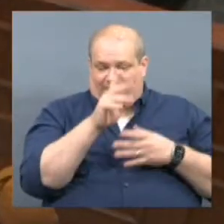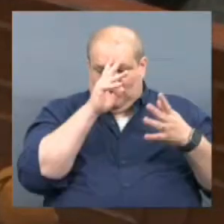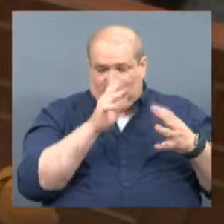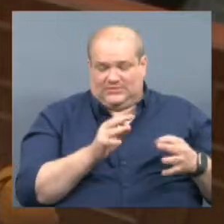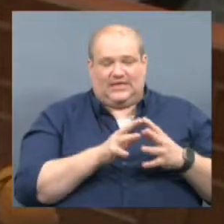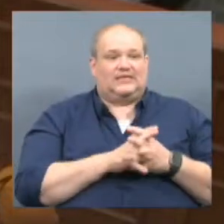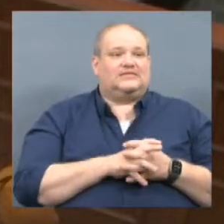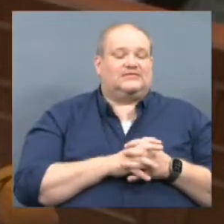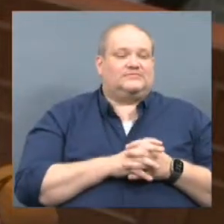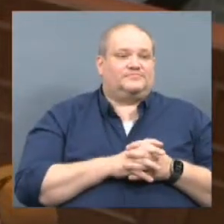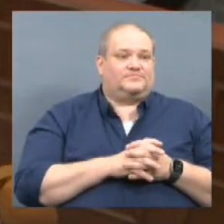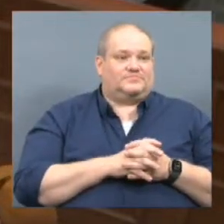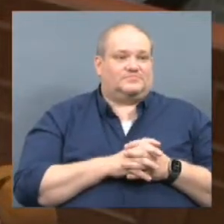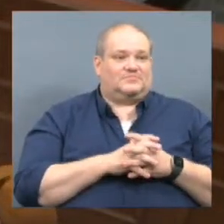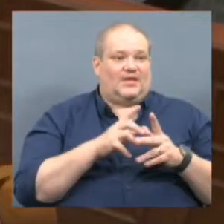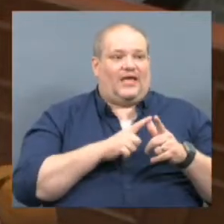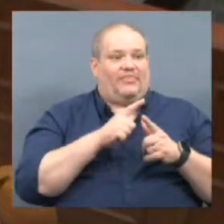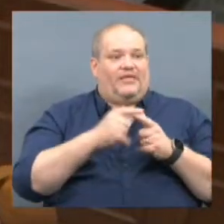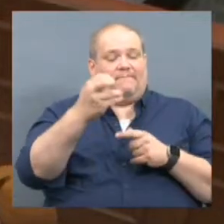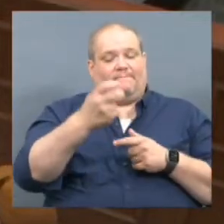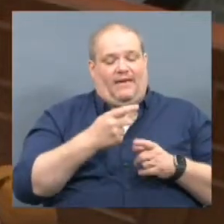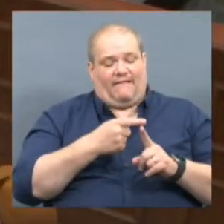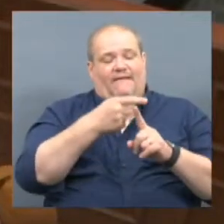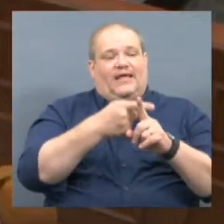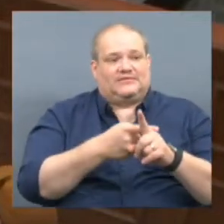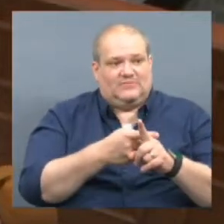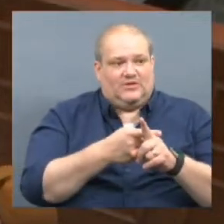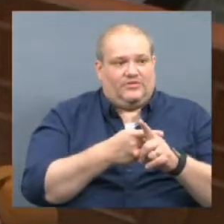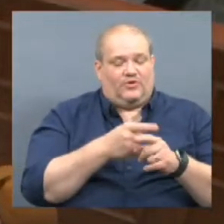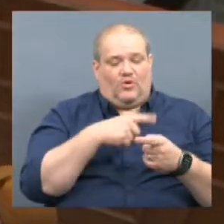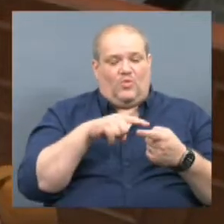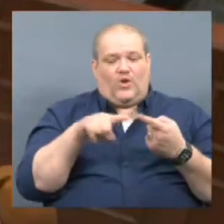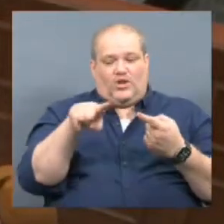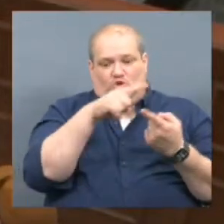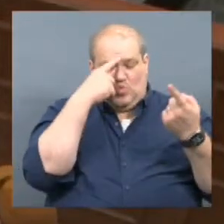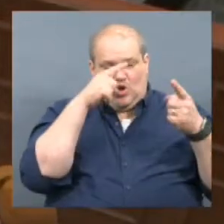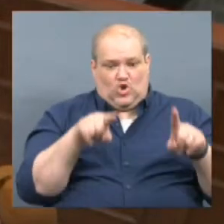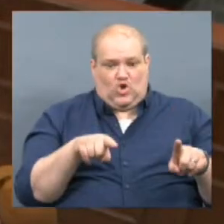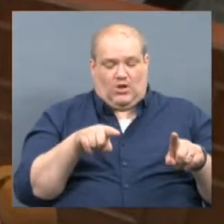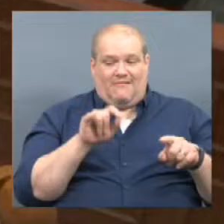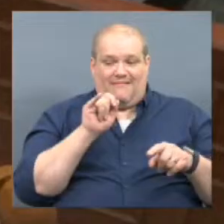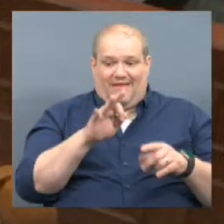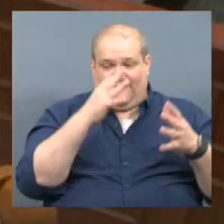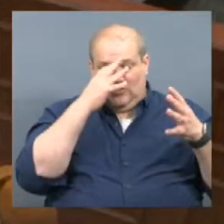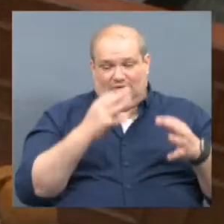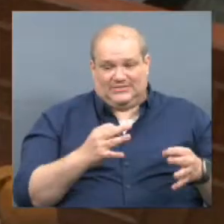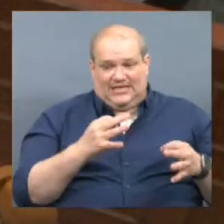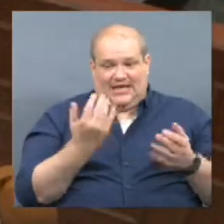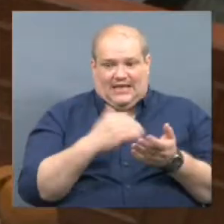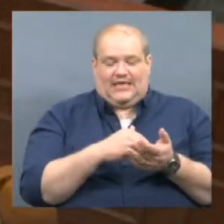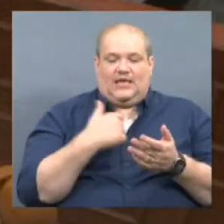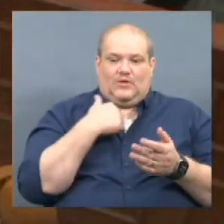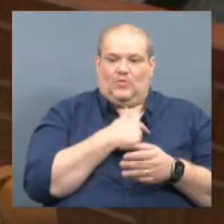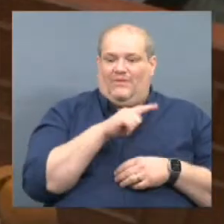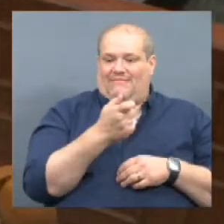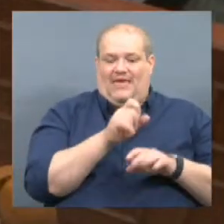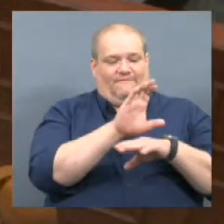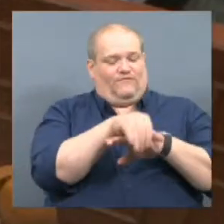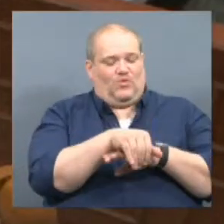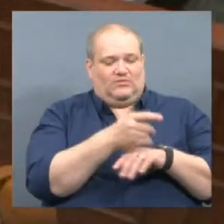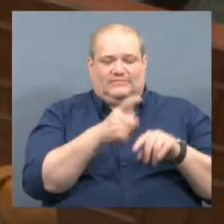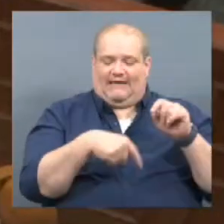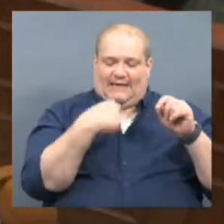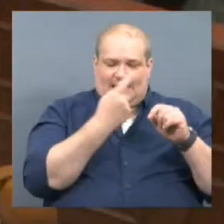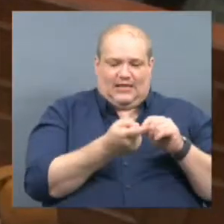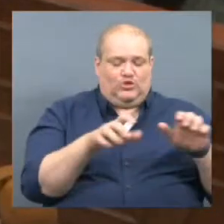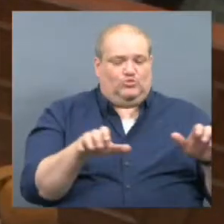choose, and come back next month or when you all agree upon, if you so choose to. Again, we can't dictate, we can't tell